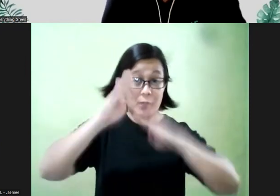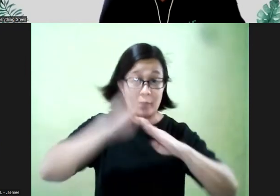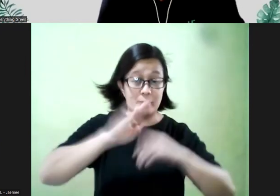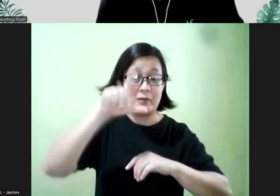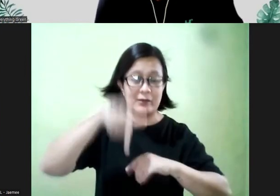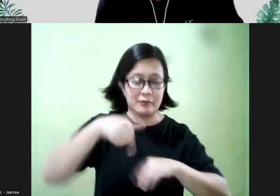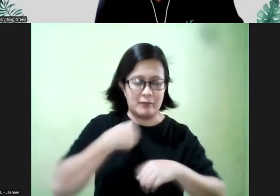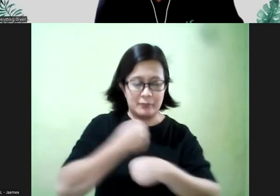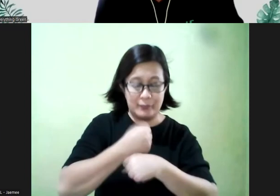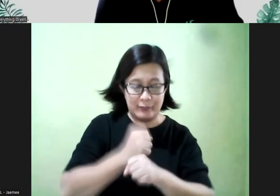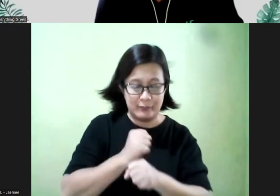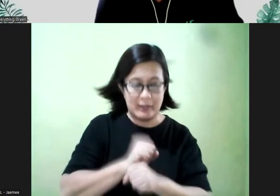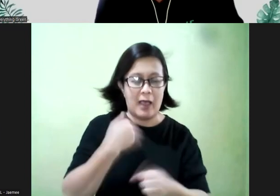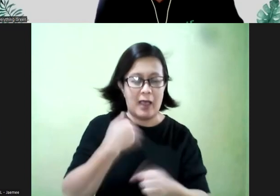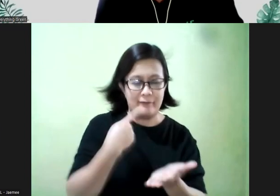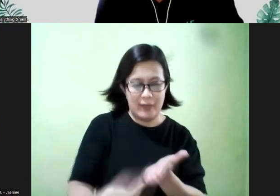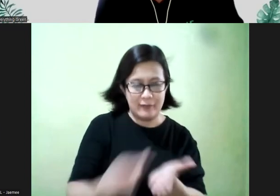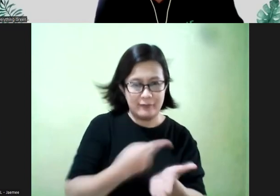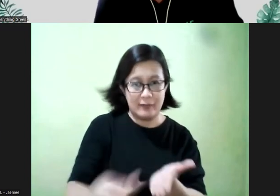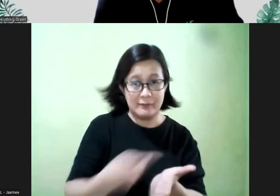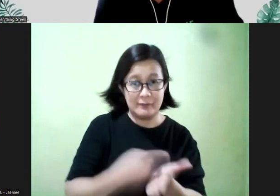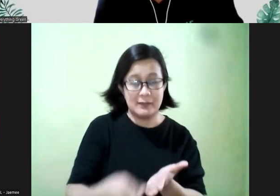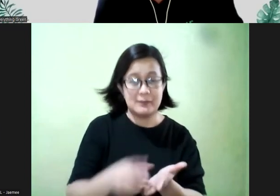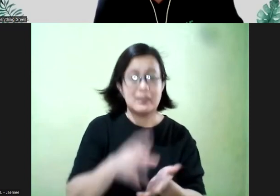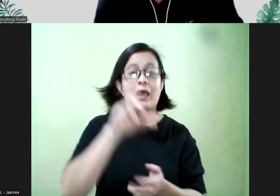they fail a few times. So normally,